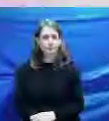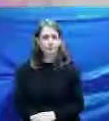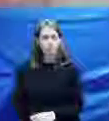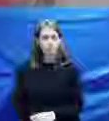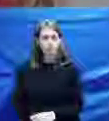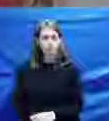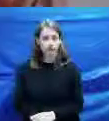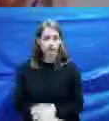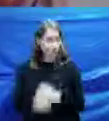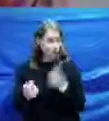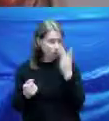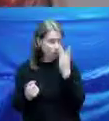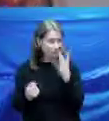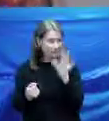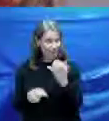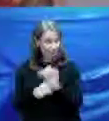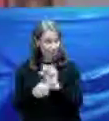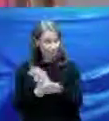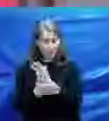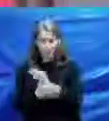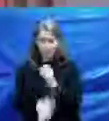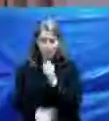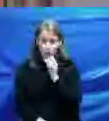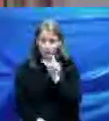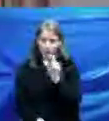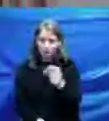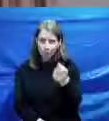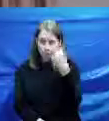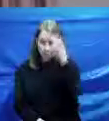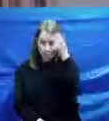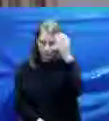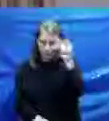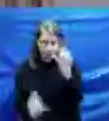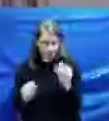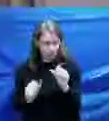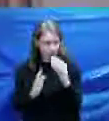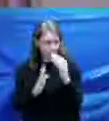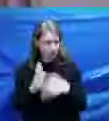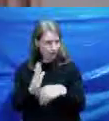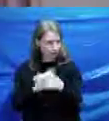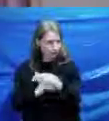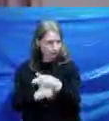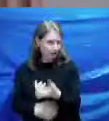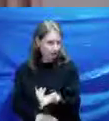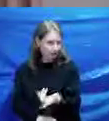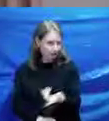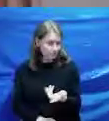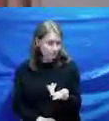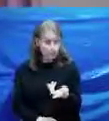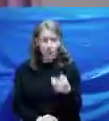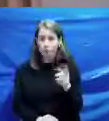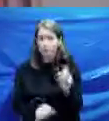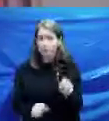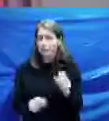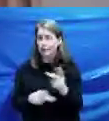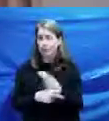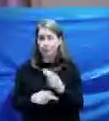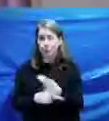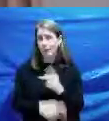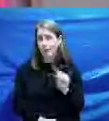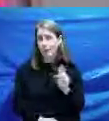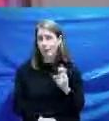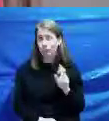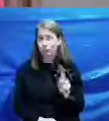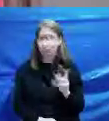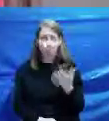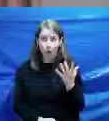you understand how you don't really have to understand concept of place value to fill this out? You can come up with the trick, which is put the first number here,